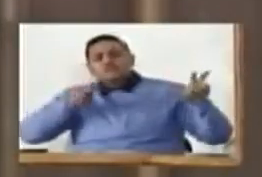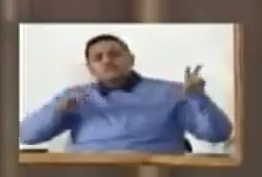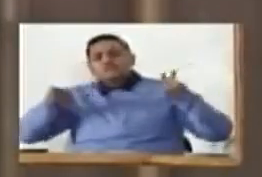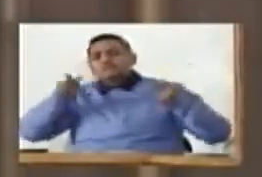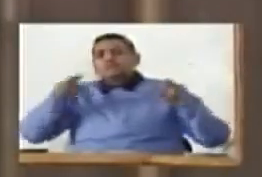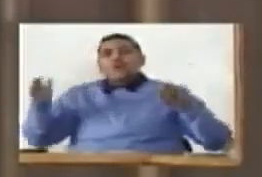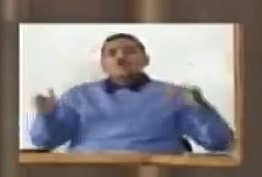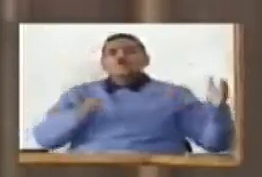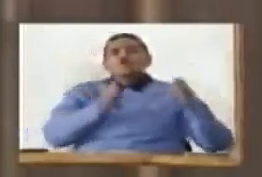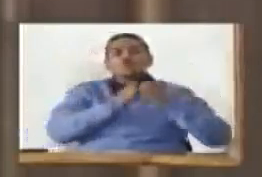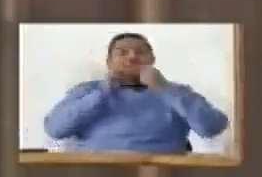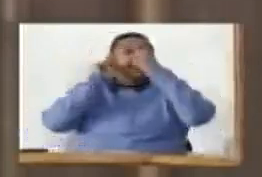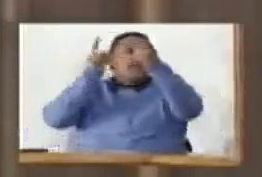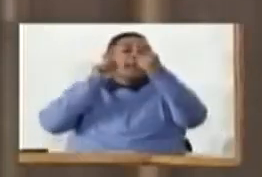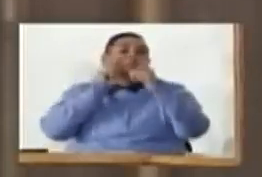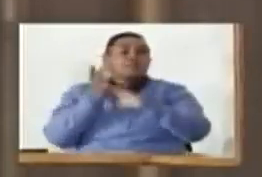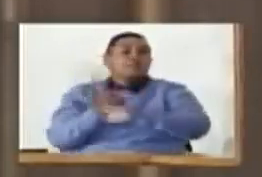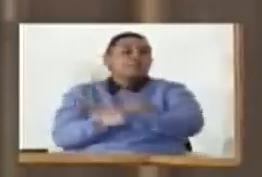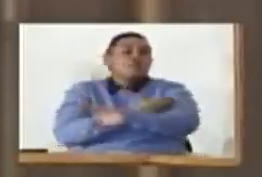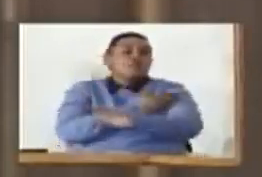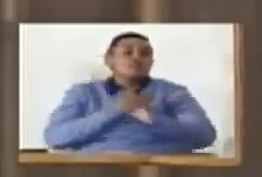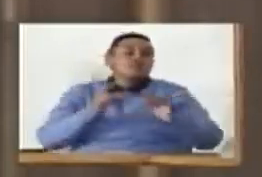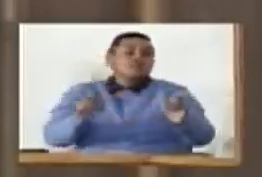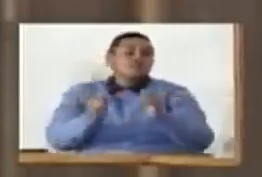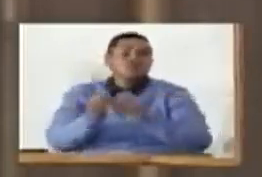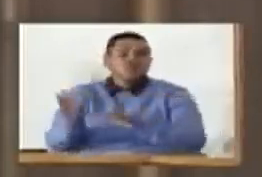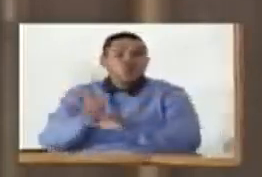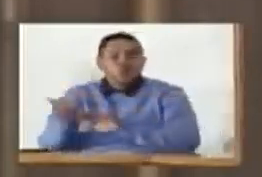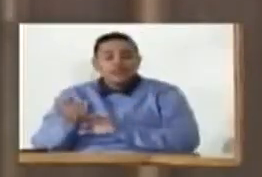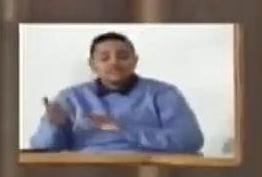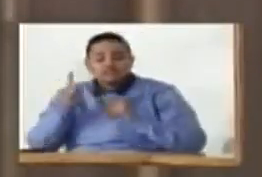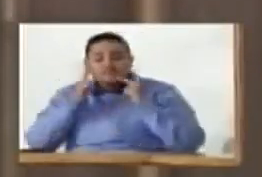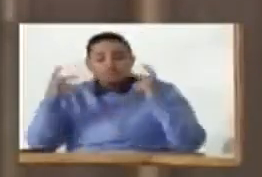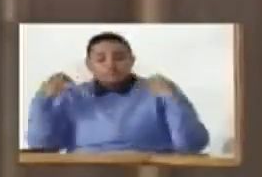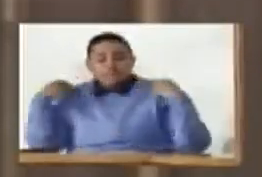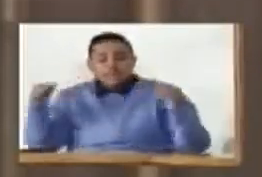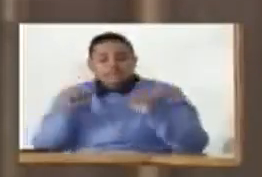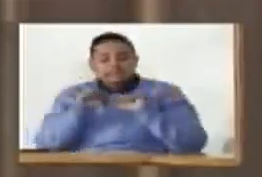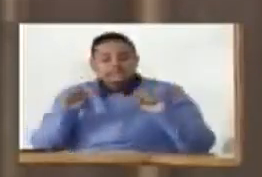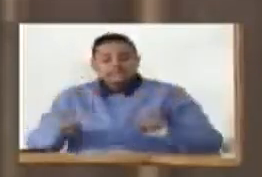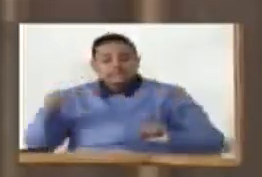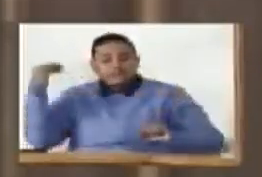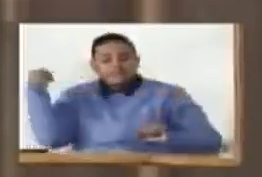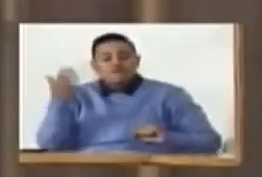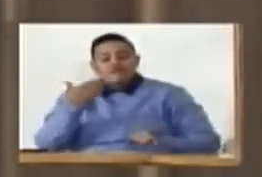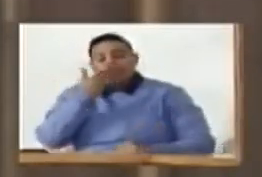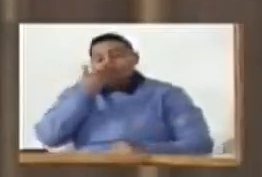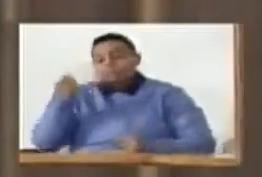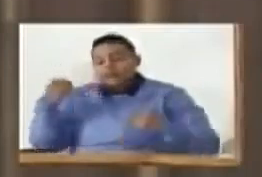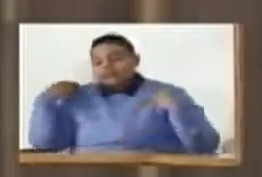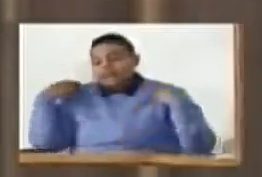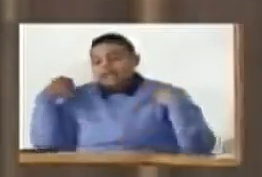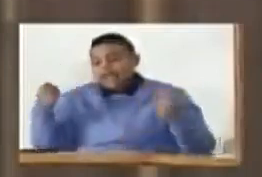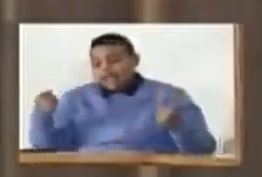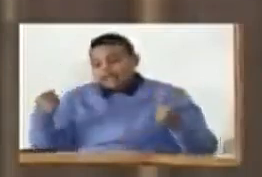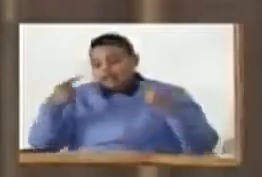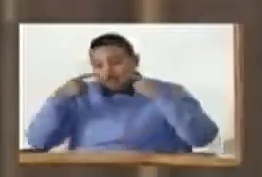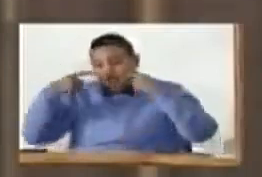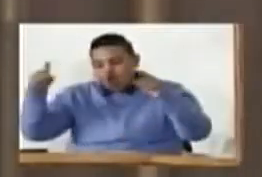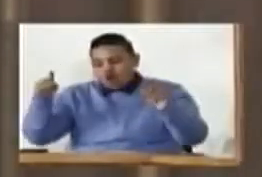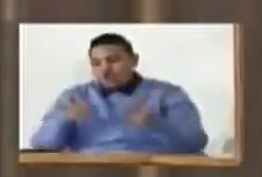arrangements with the aim of improving efficiency of the public health system and providing better health